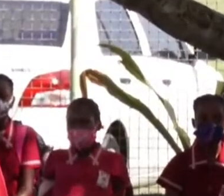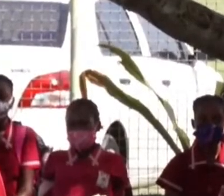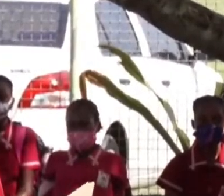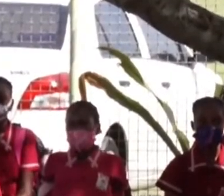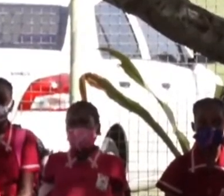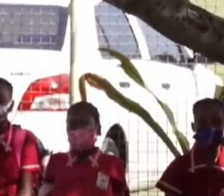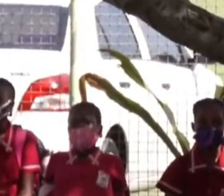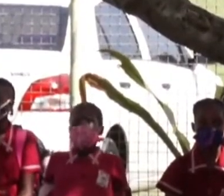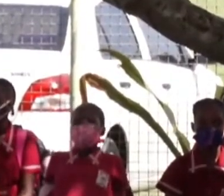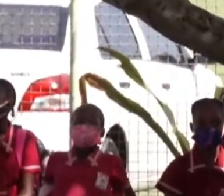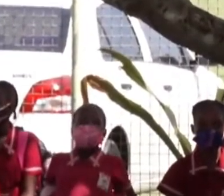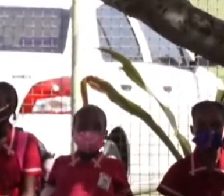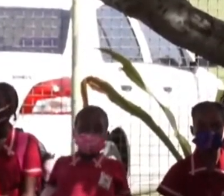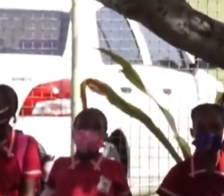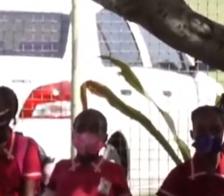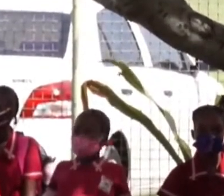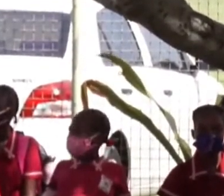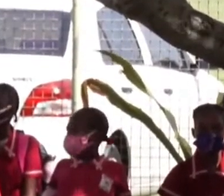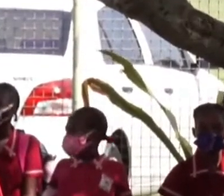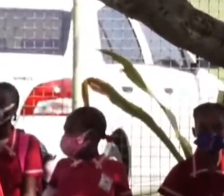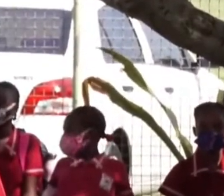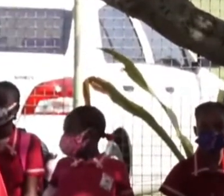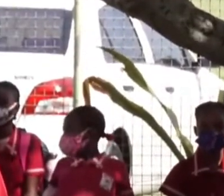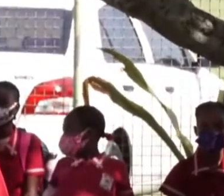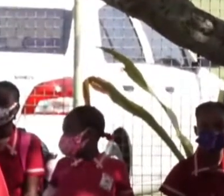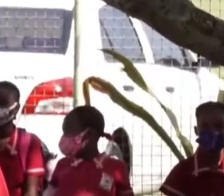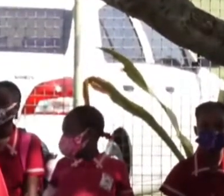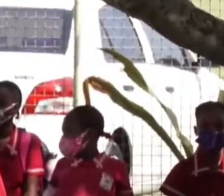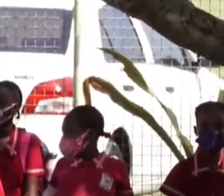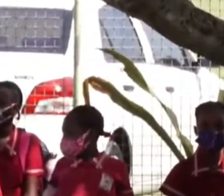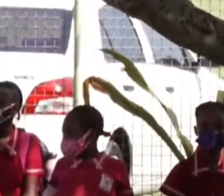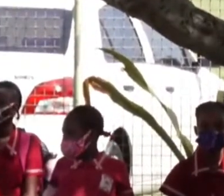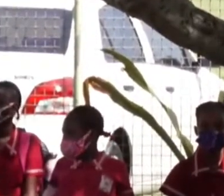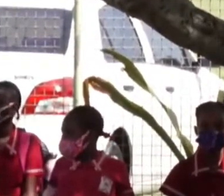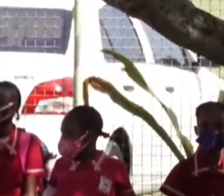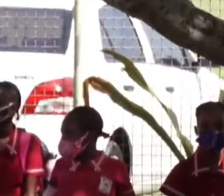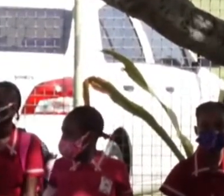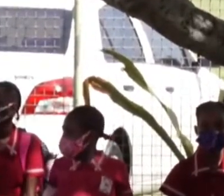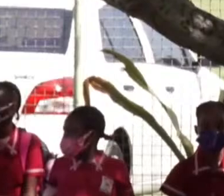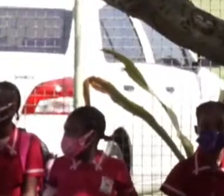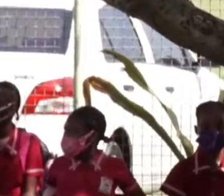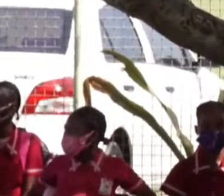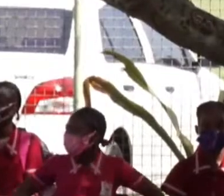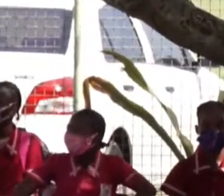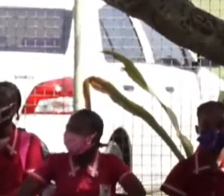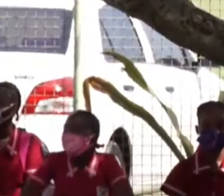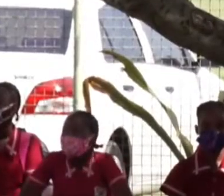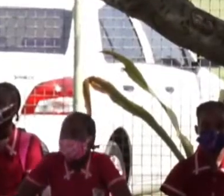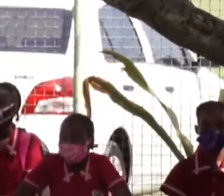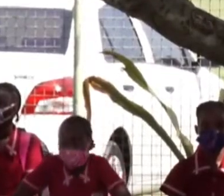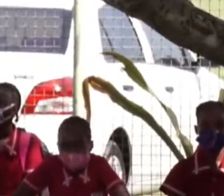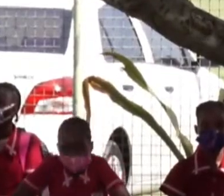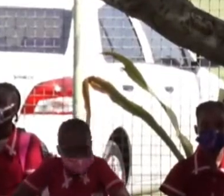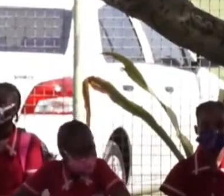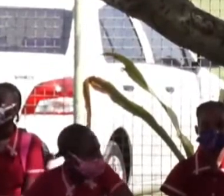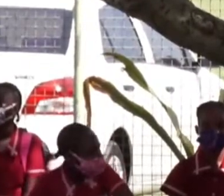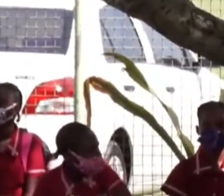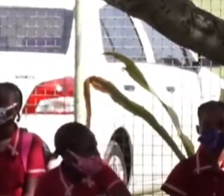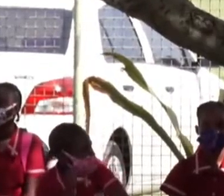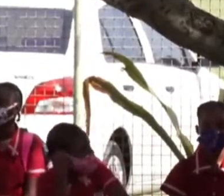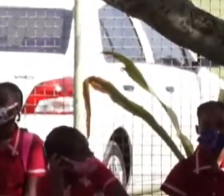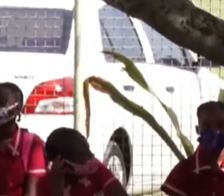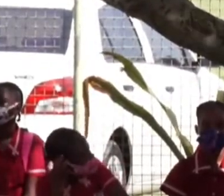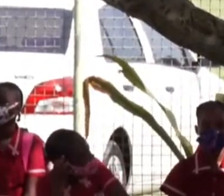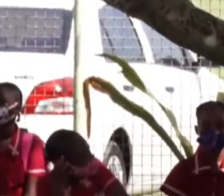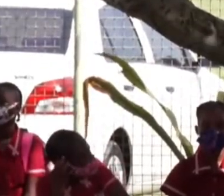careful for nothing, but in everything by prayer and supplication. With thanksgiving, let your requests be made known